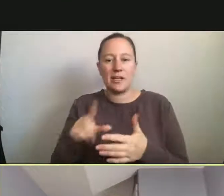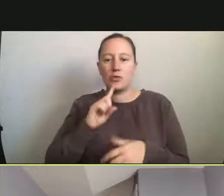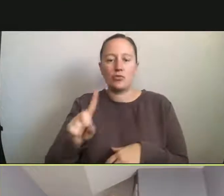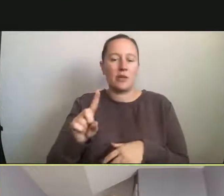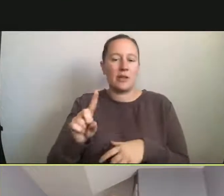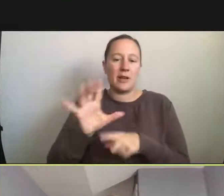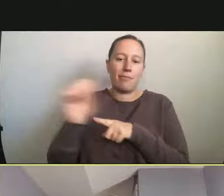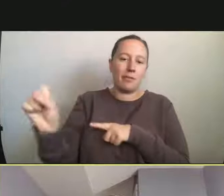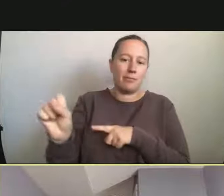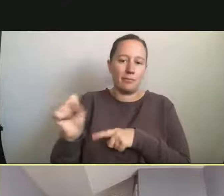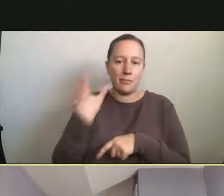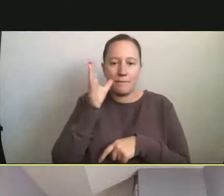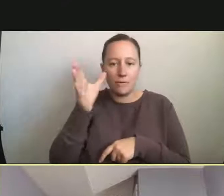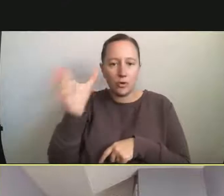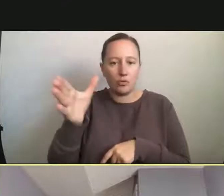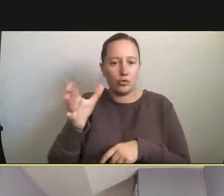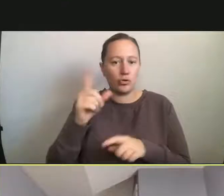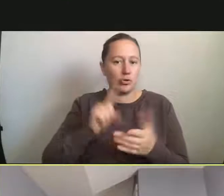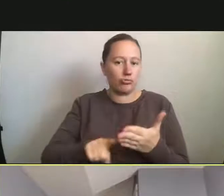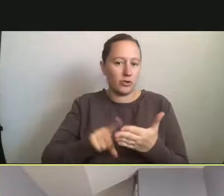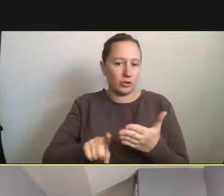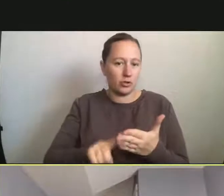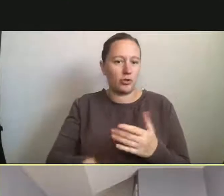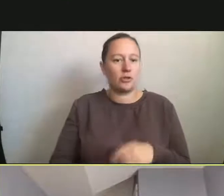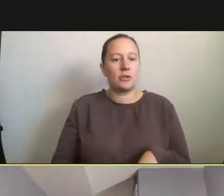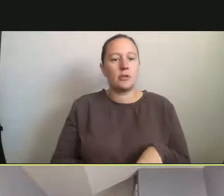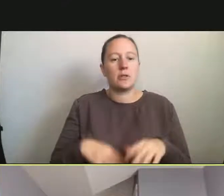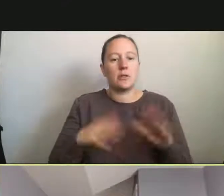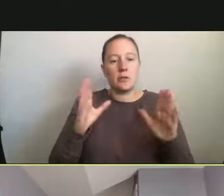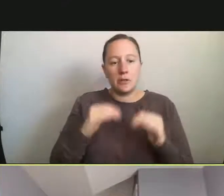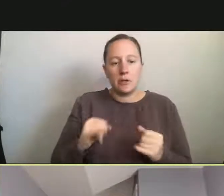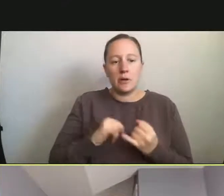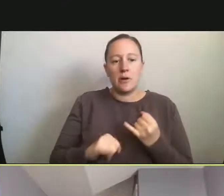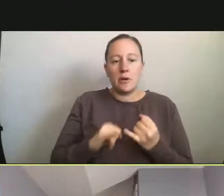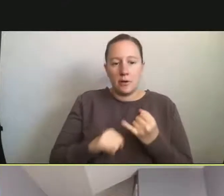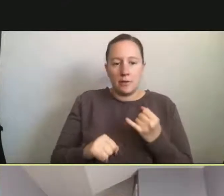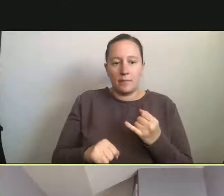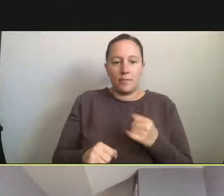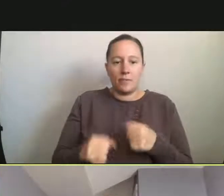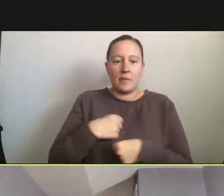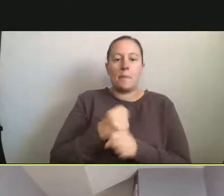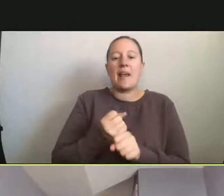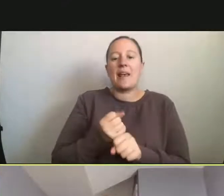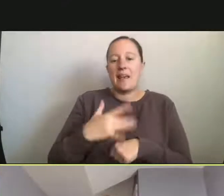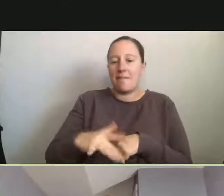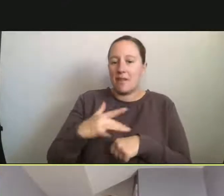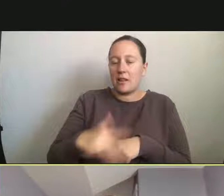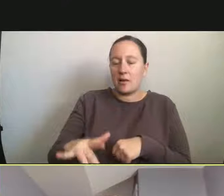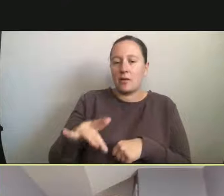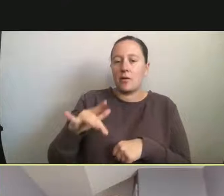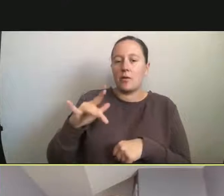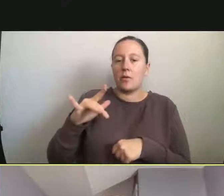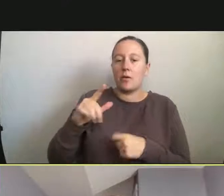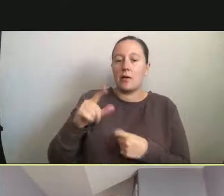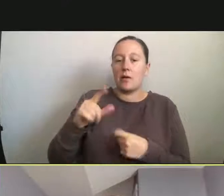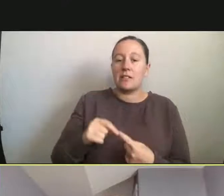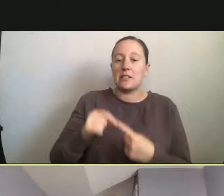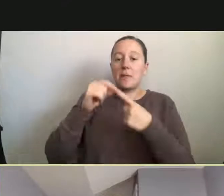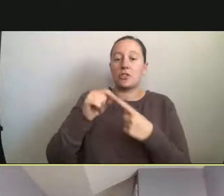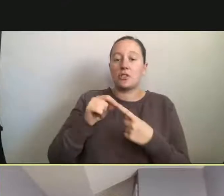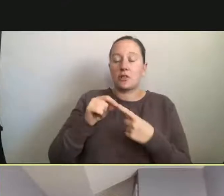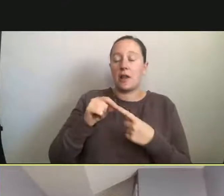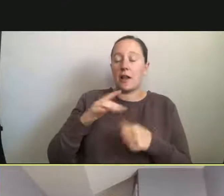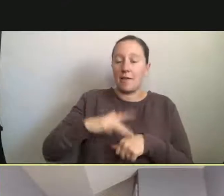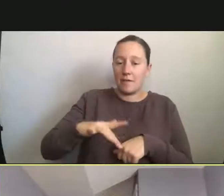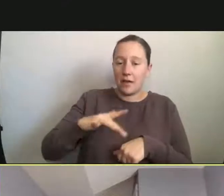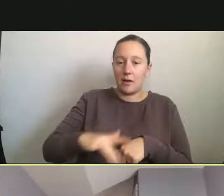accelerate future research directions. And last, making data available, and especially when it is made